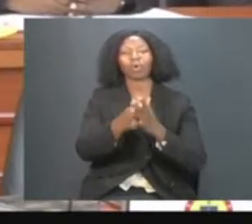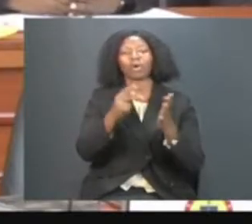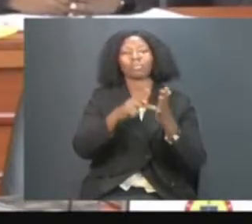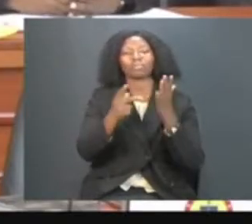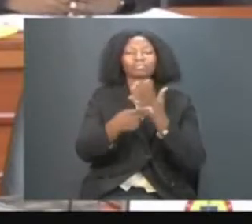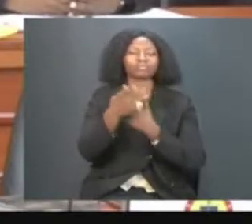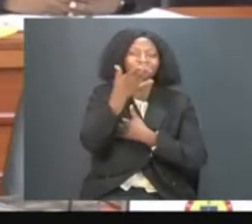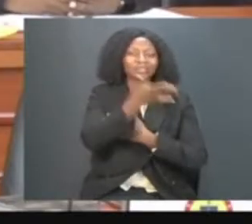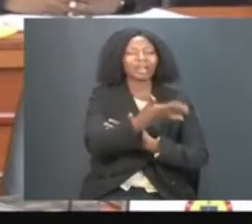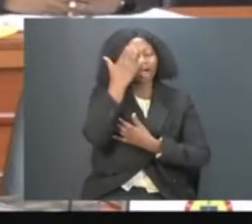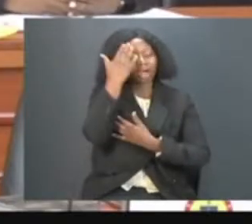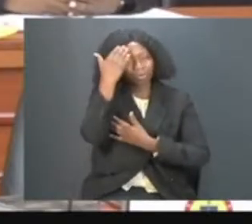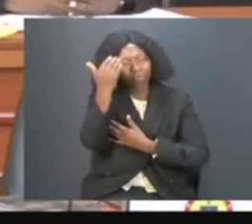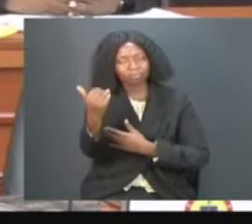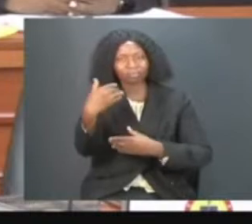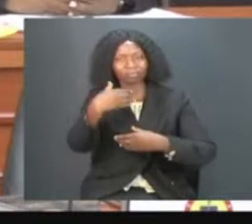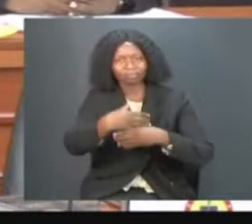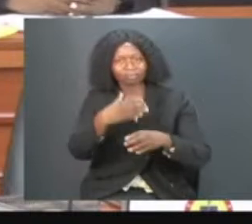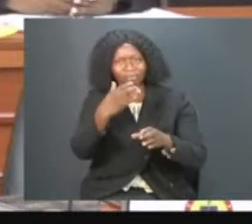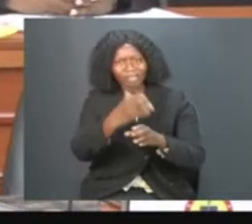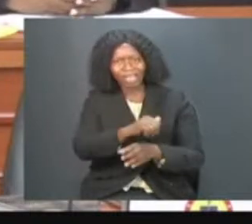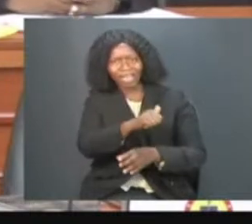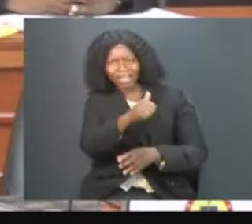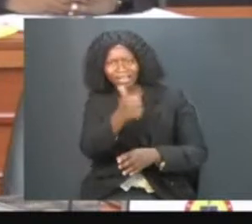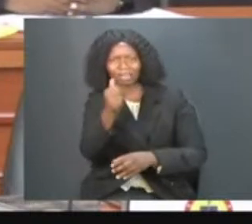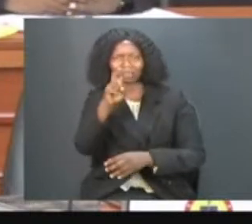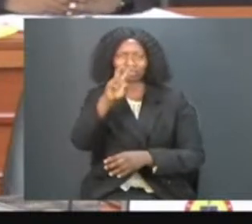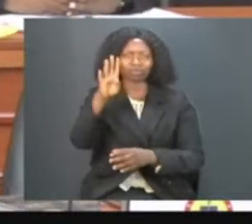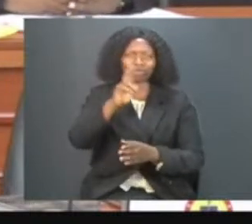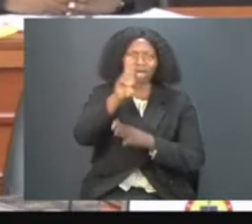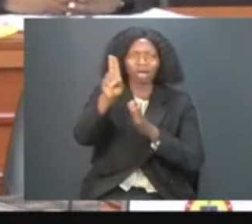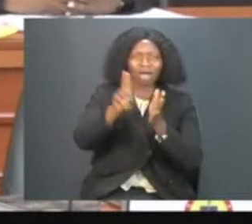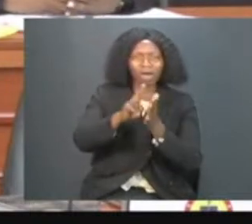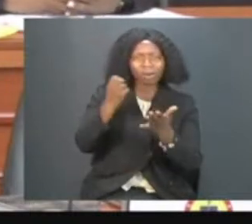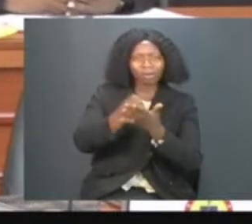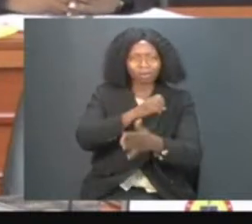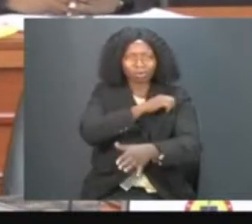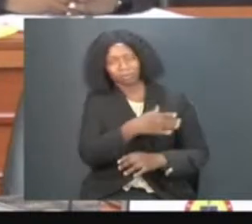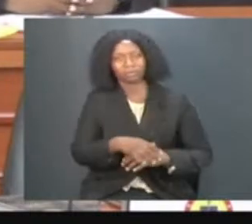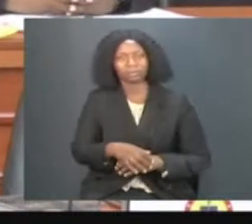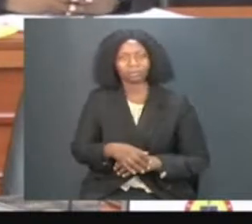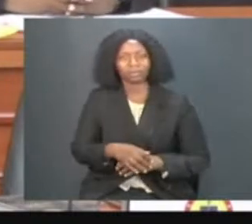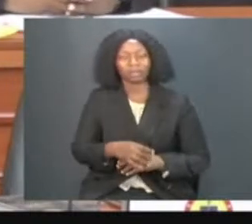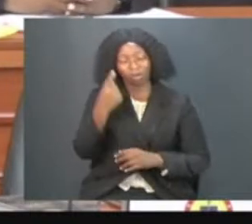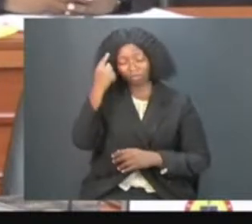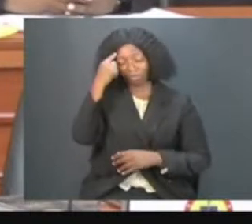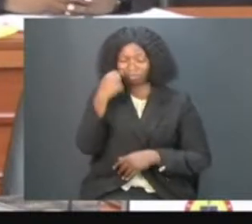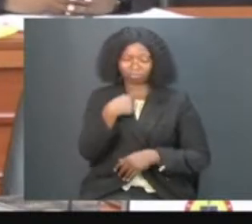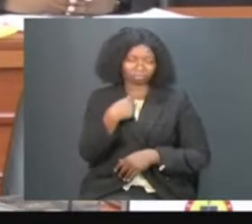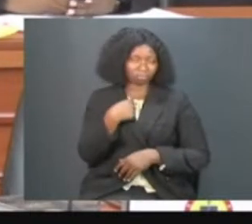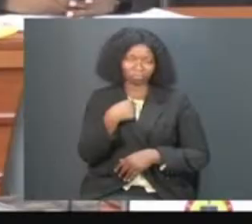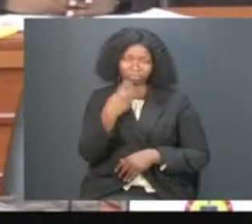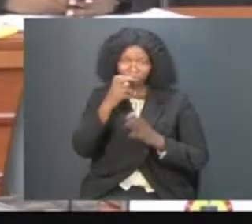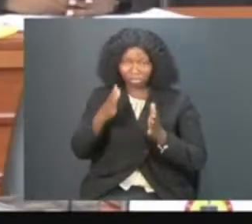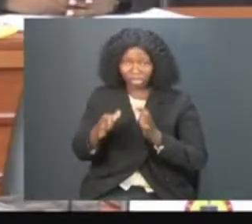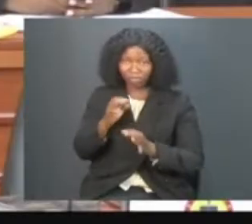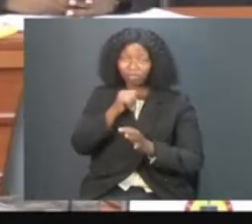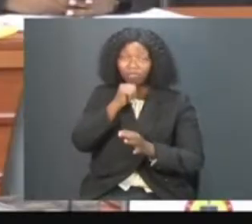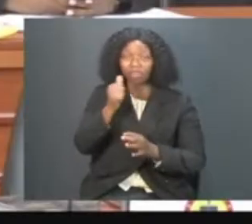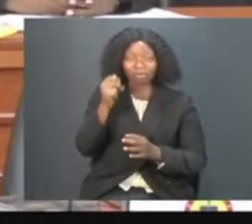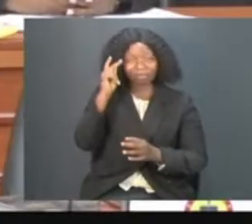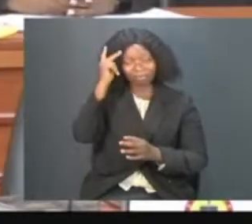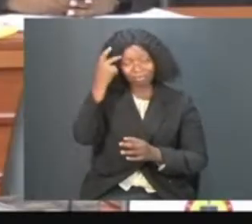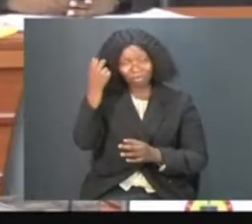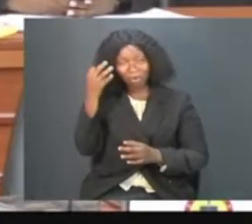So why are we creating another 24-hour economy authority? That is so, Mr. Speaker, if not for purposes